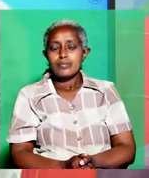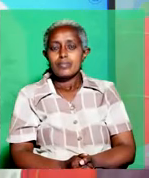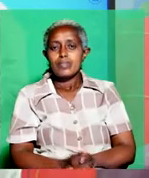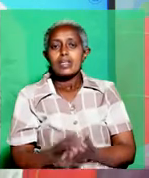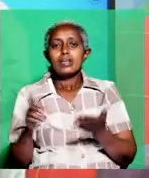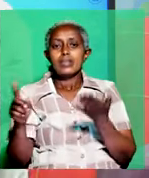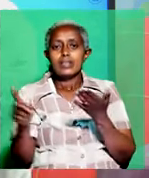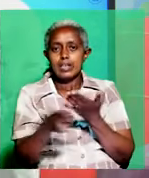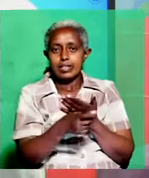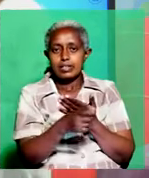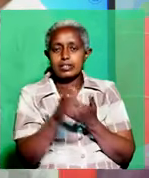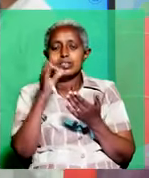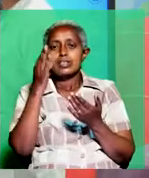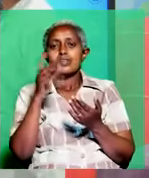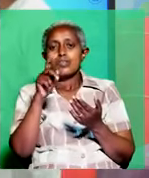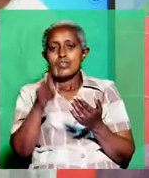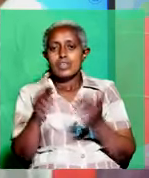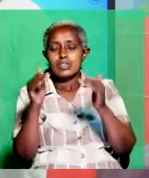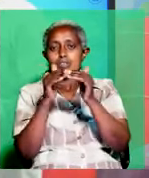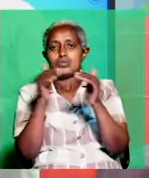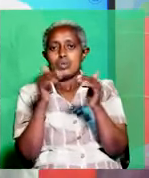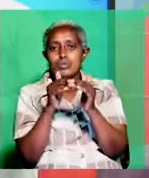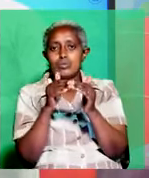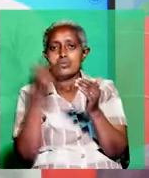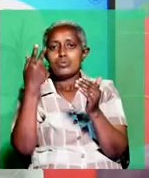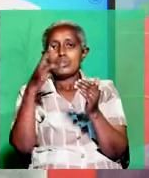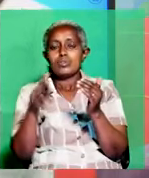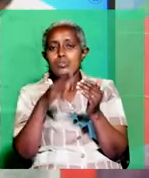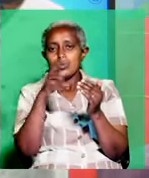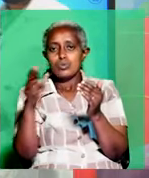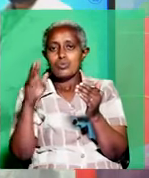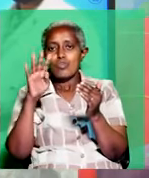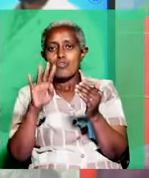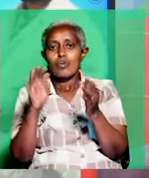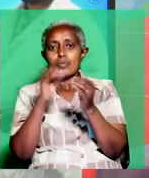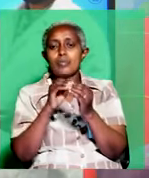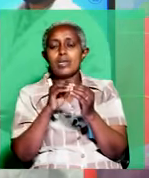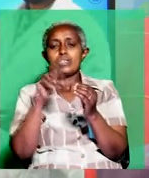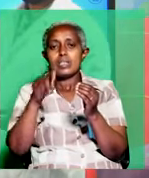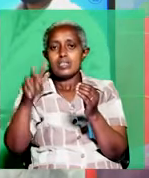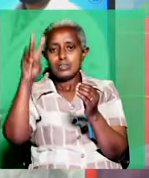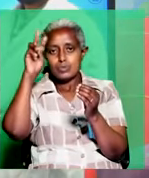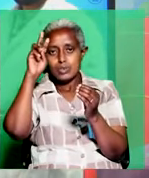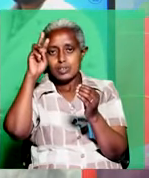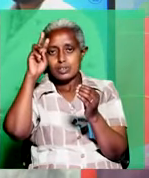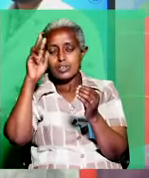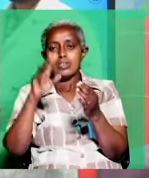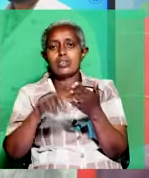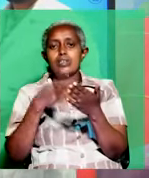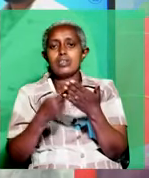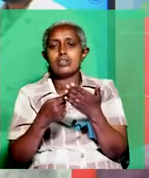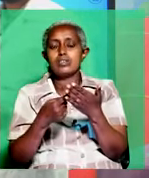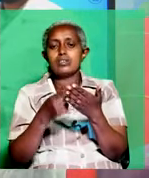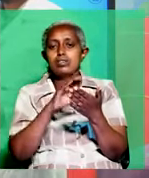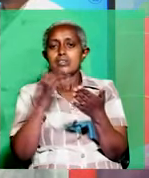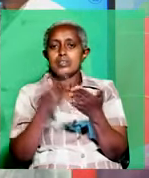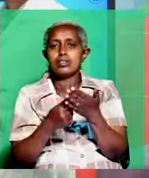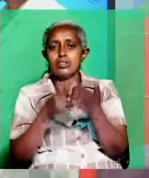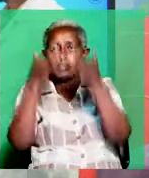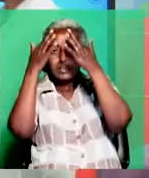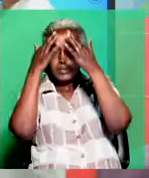Let f of x is equal to the square root of 4 plus x squared, and then we are asked to